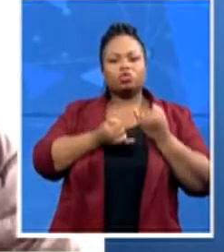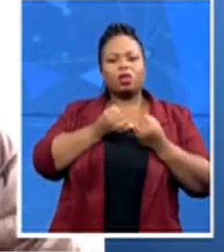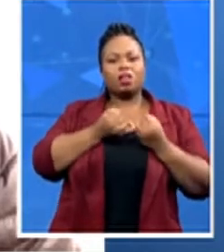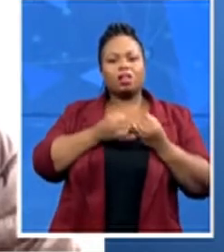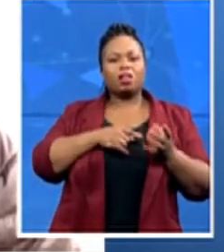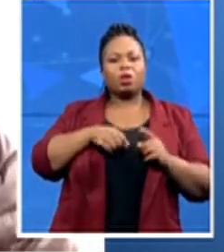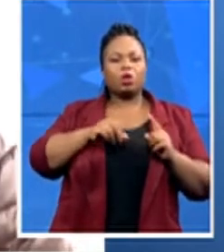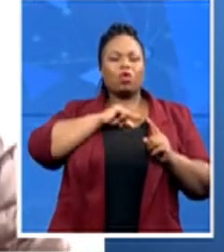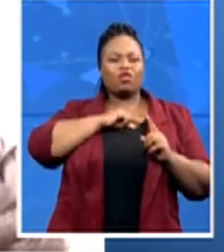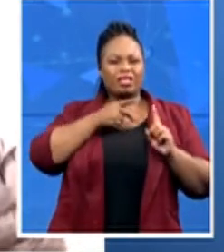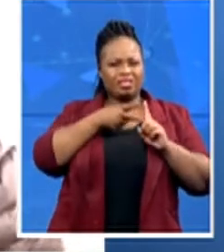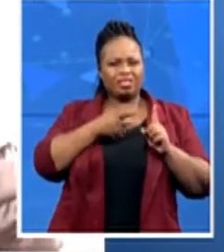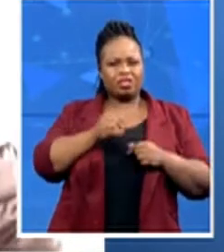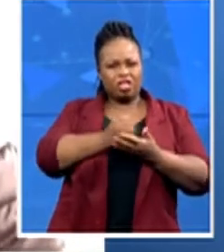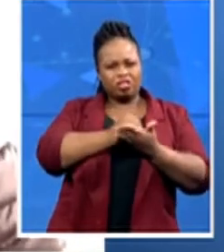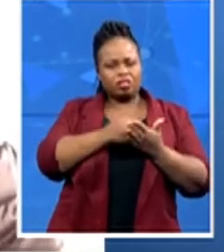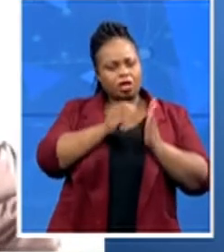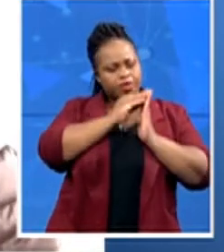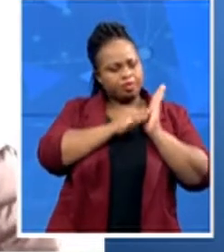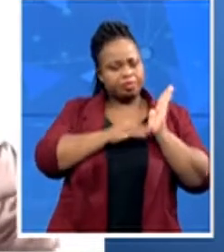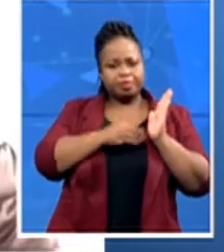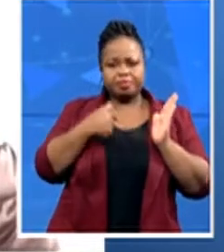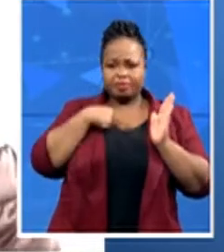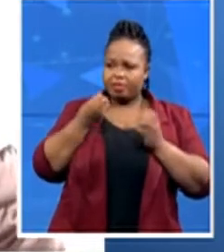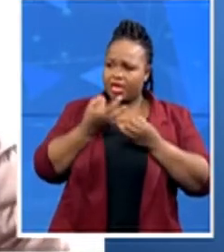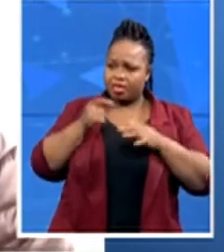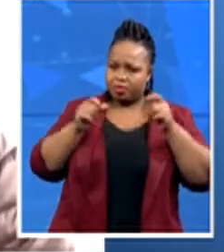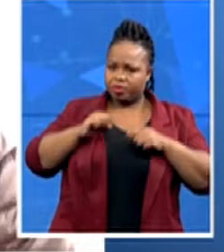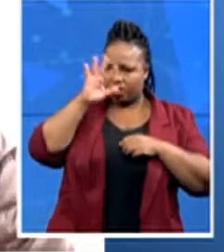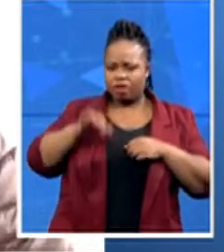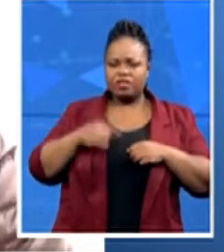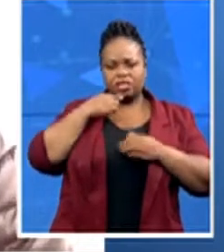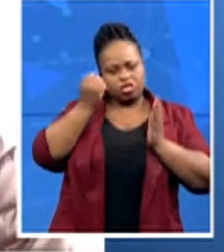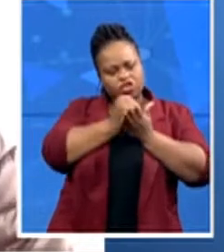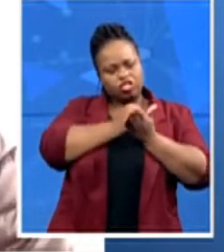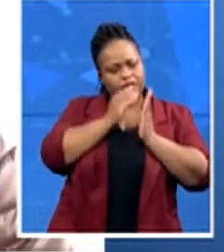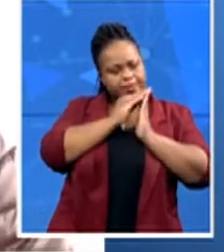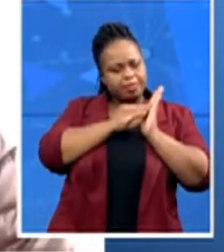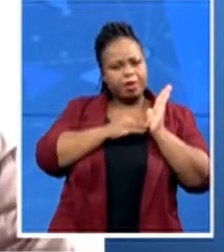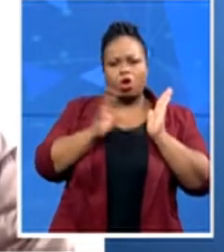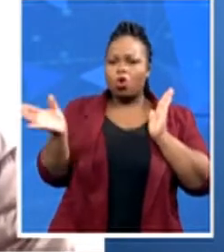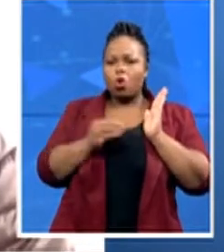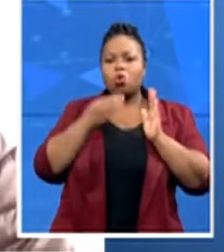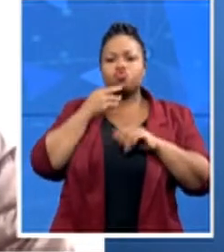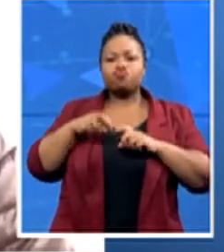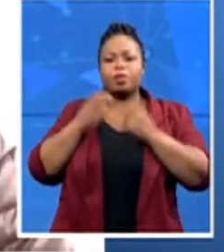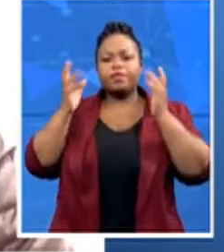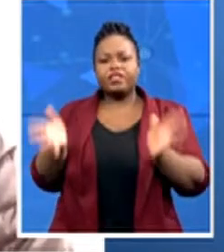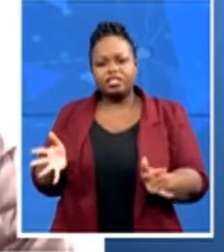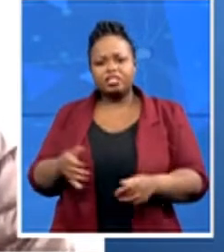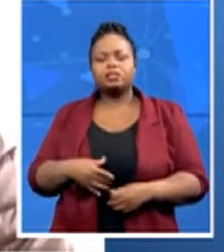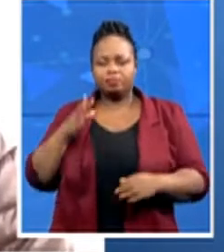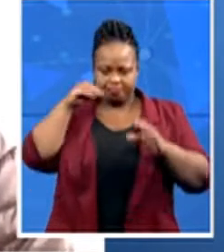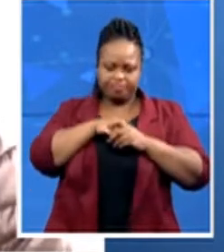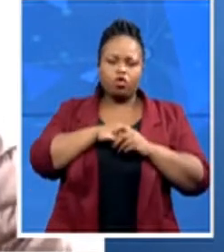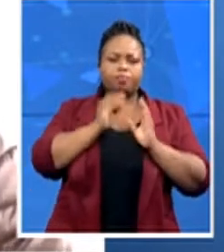call to open up that register to include all sex offenders, and we managed to win that one,